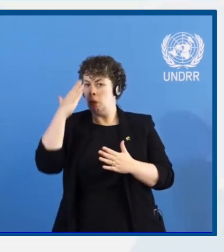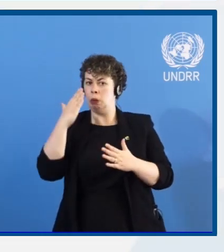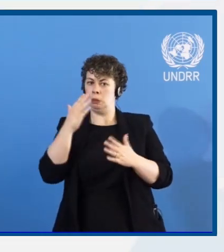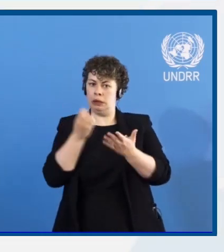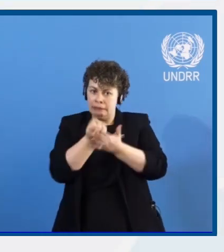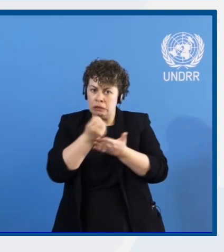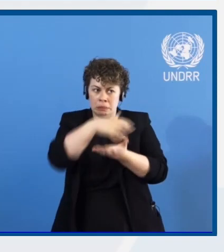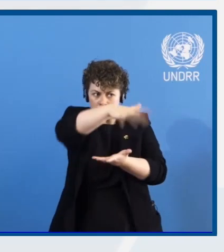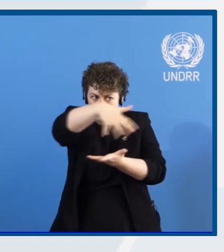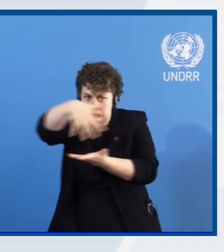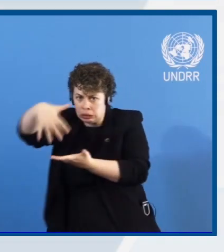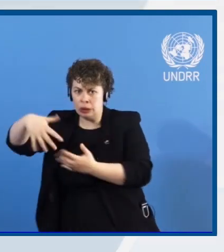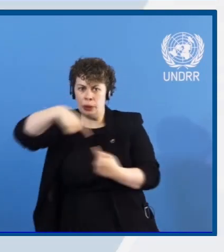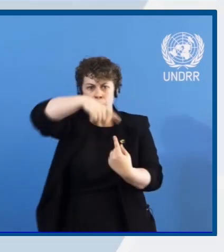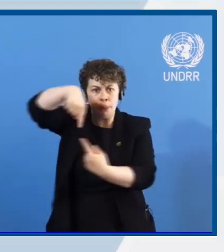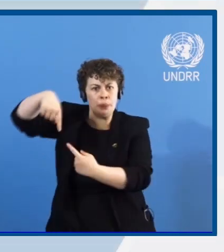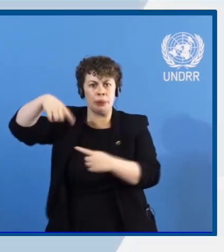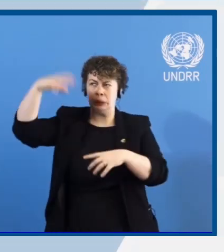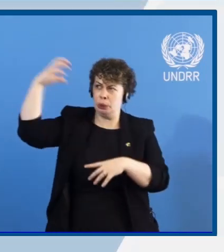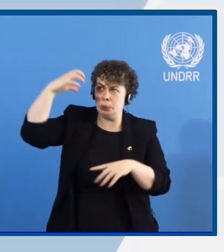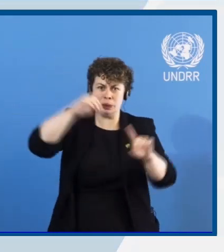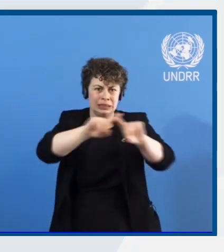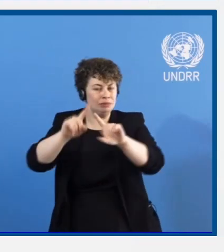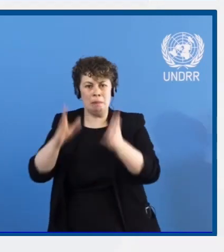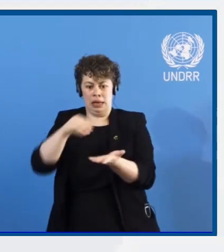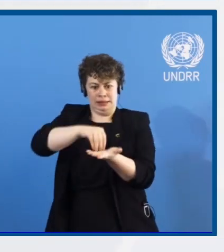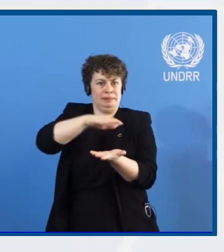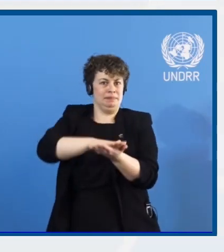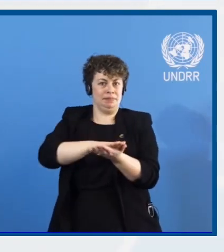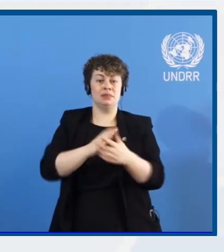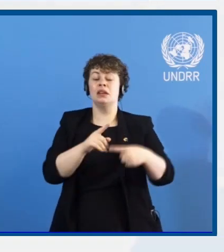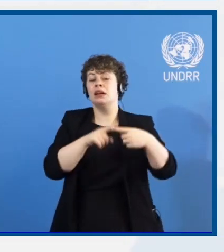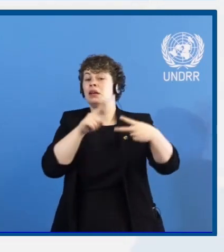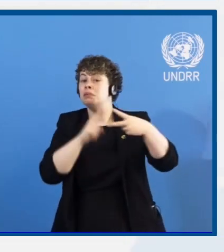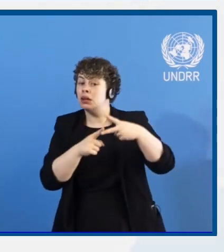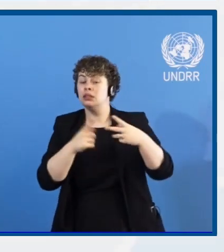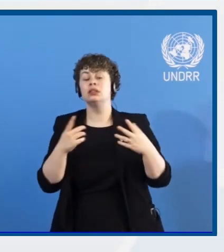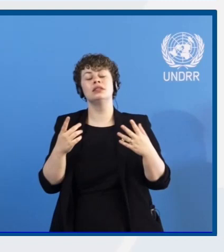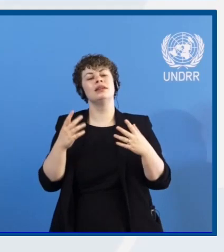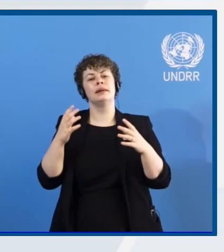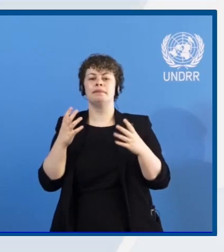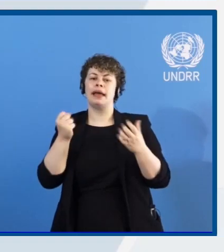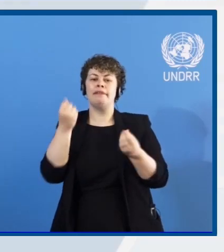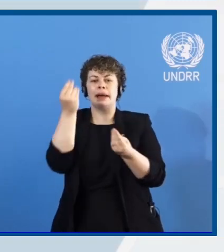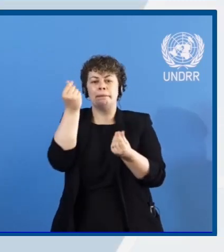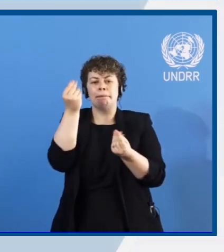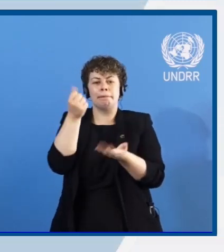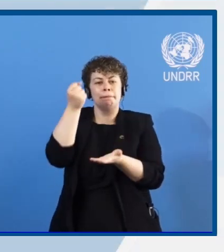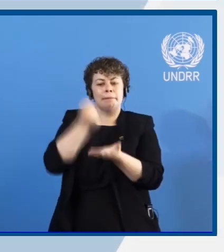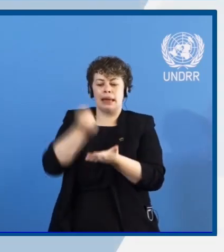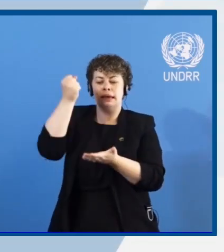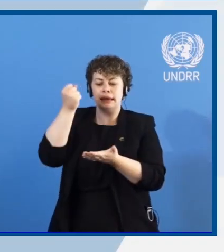at especially the multilateral development banks, there is a double financing challenge in disaster risk